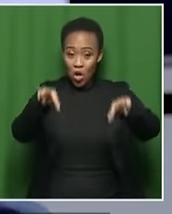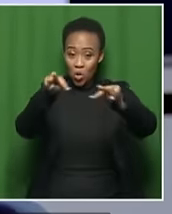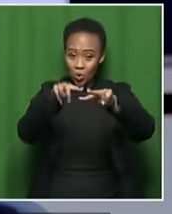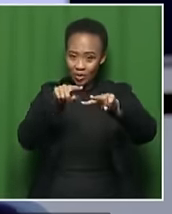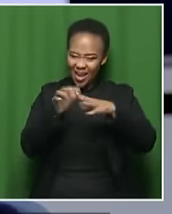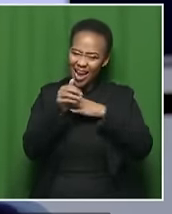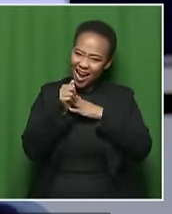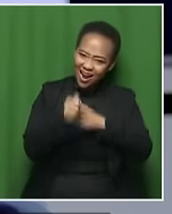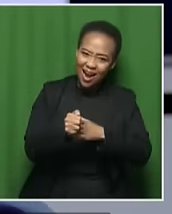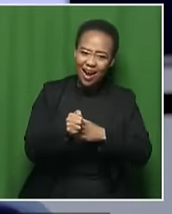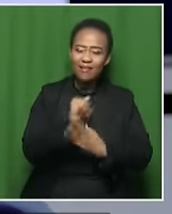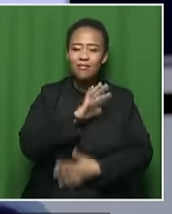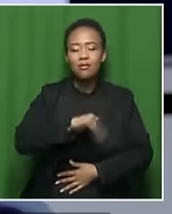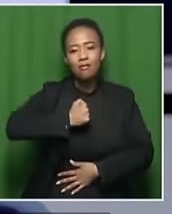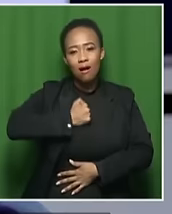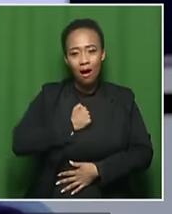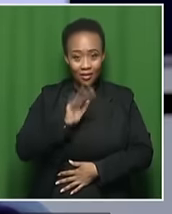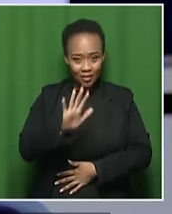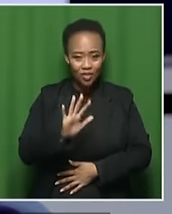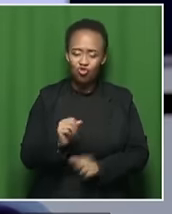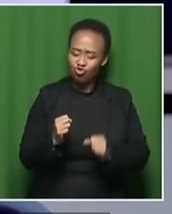Mm. One of our